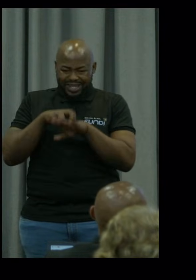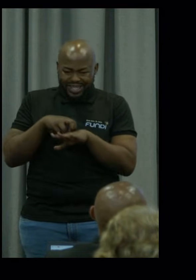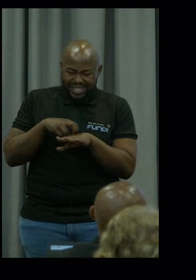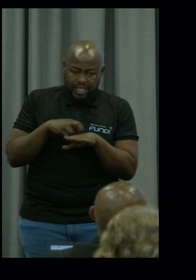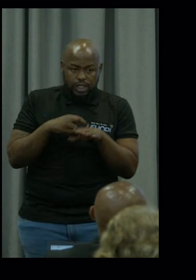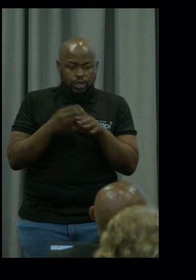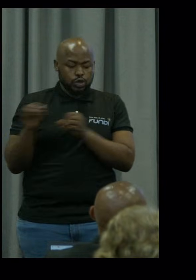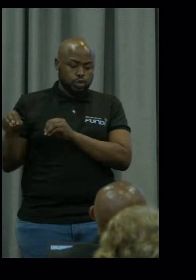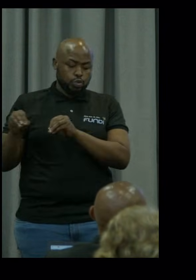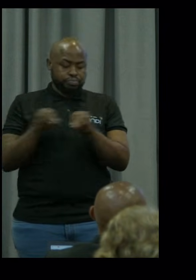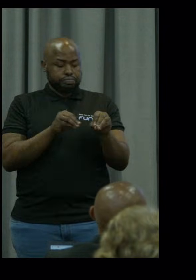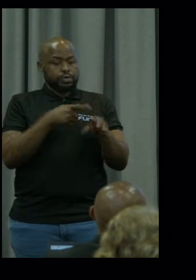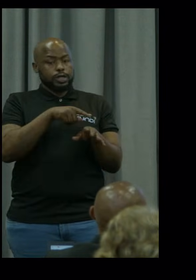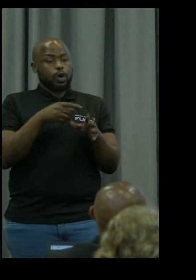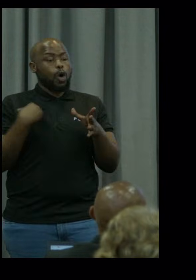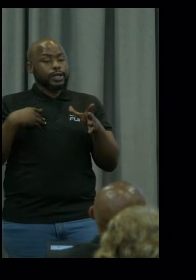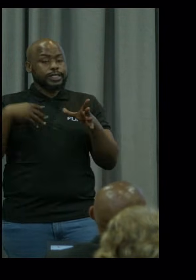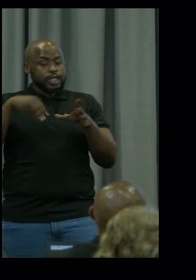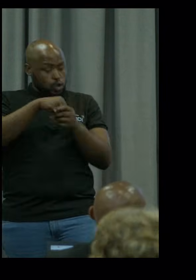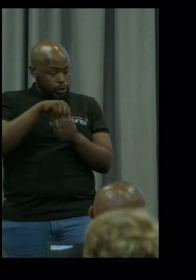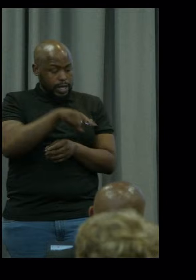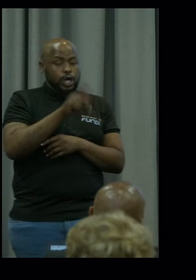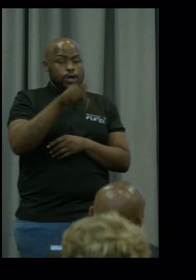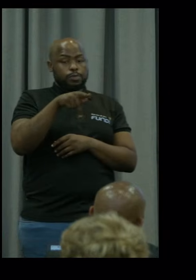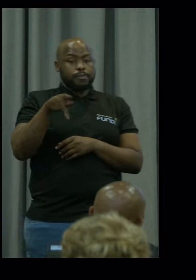into our PPN policy.